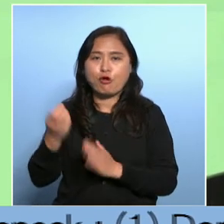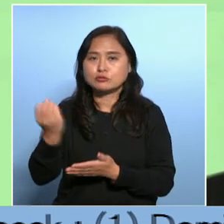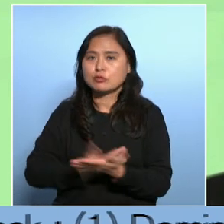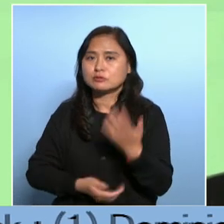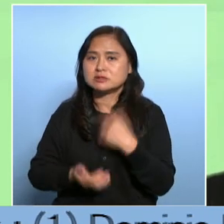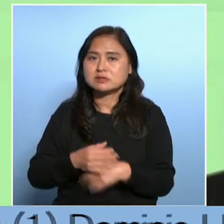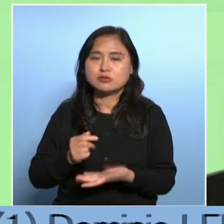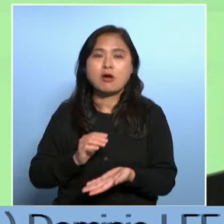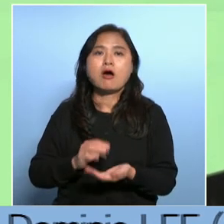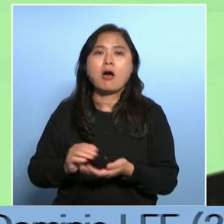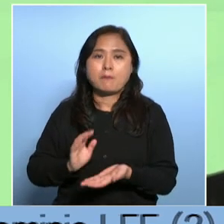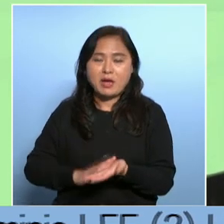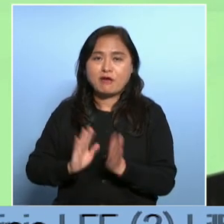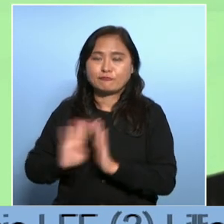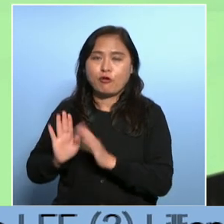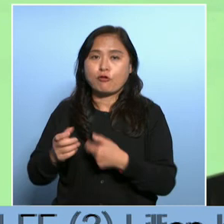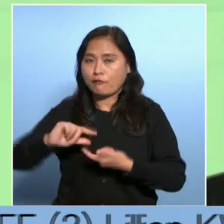anti-Hong Kong elements